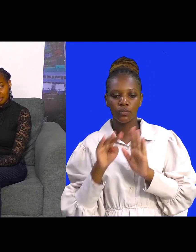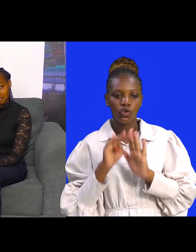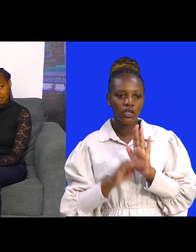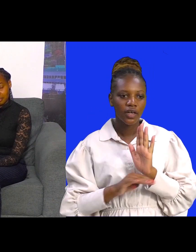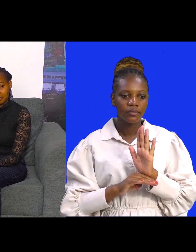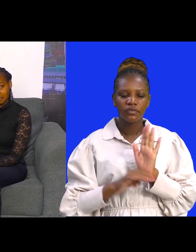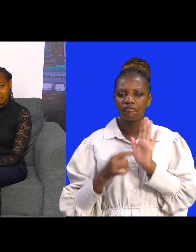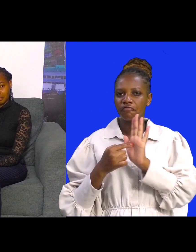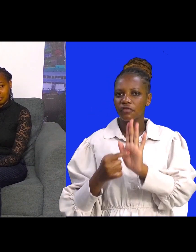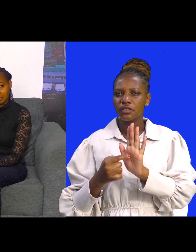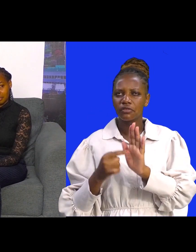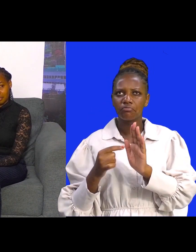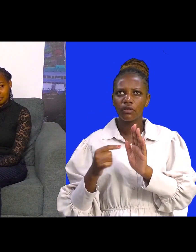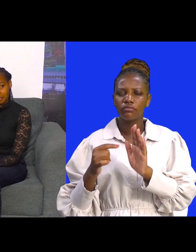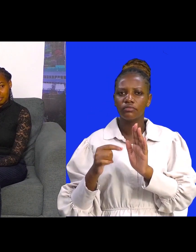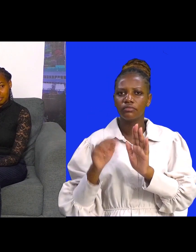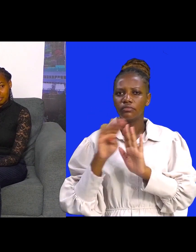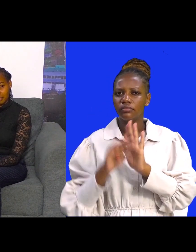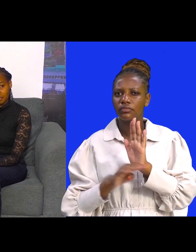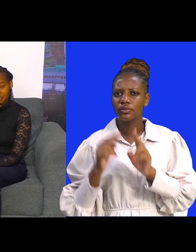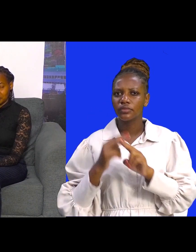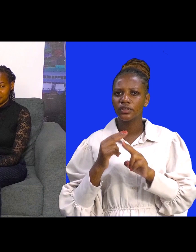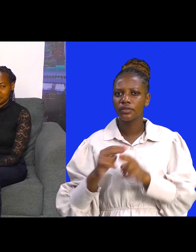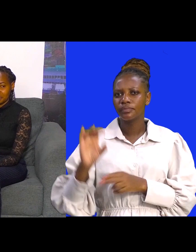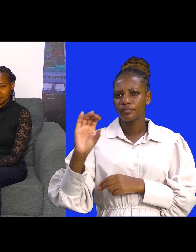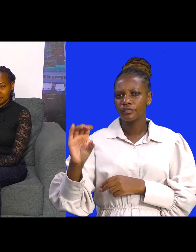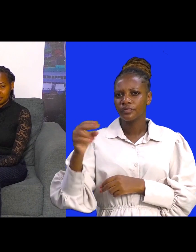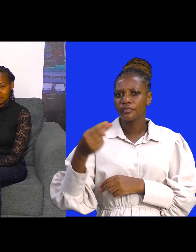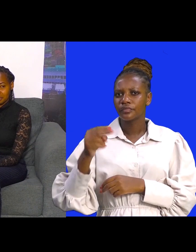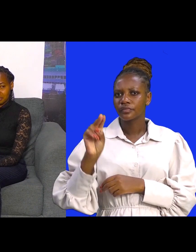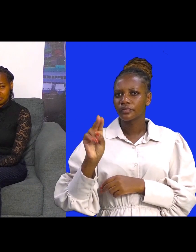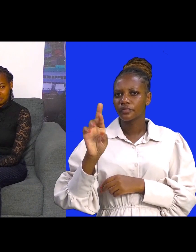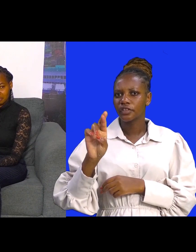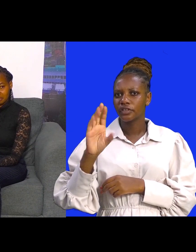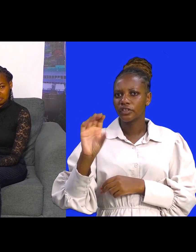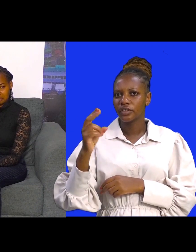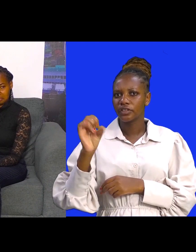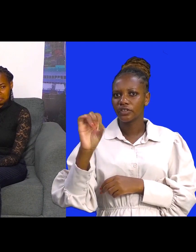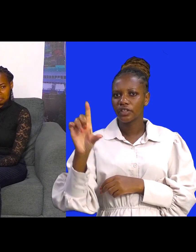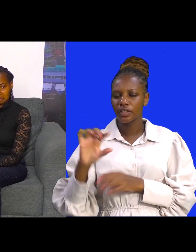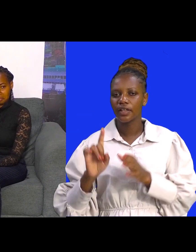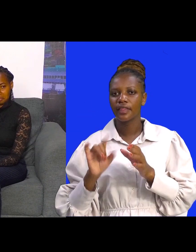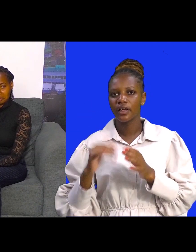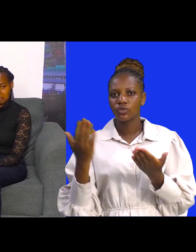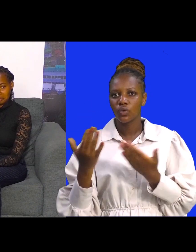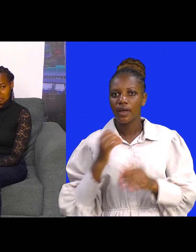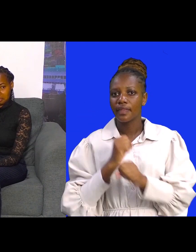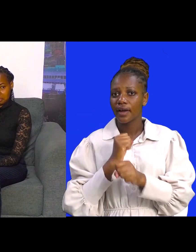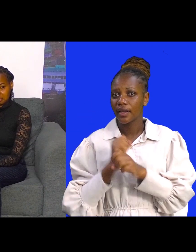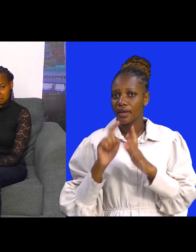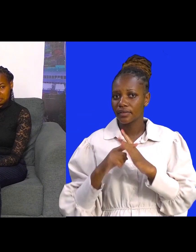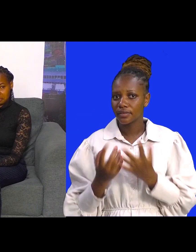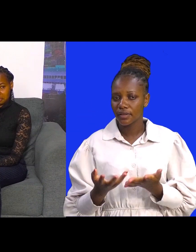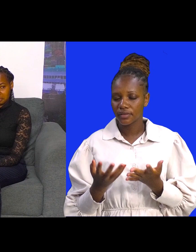at Churchill Show, which later he succeeded to perform. So that's where the career kicked